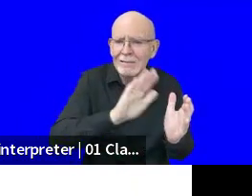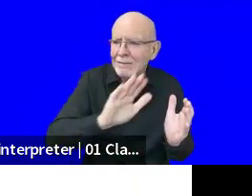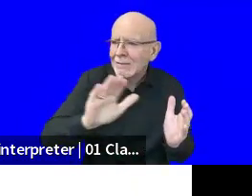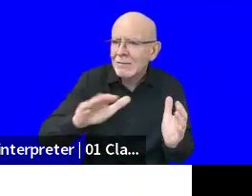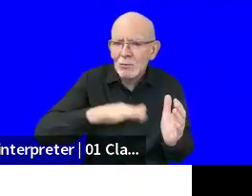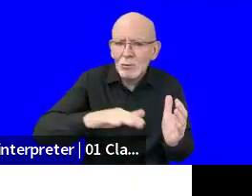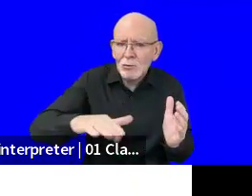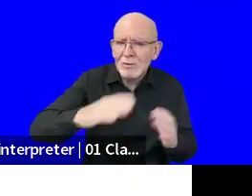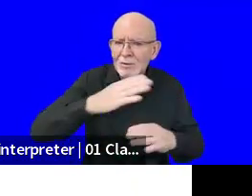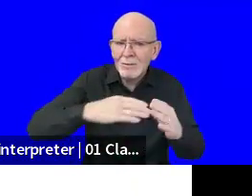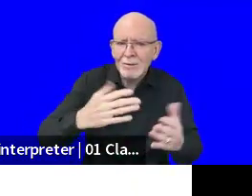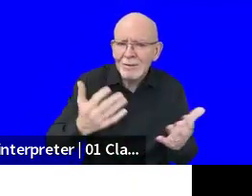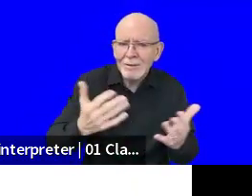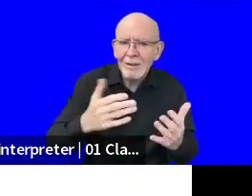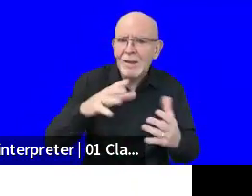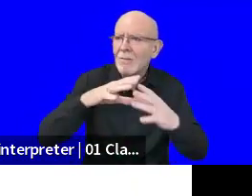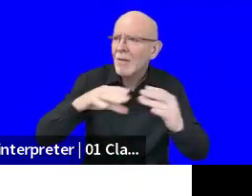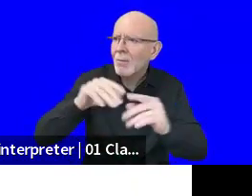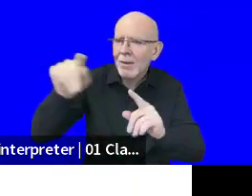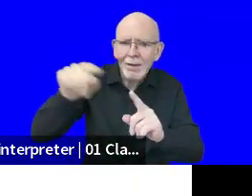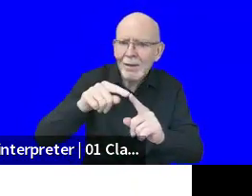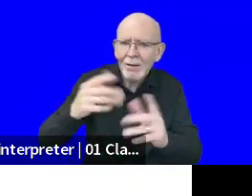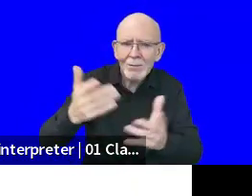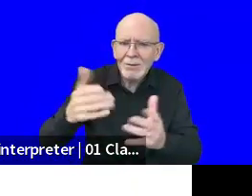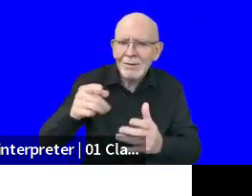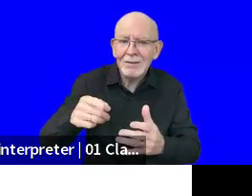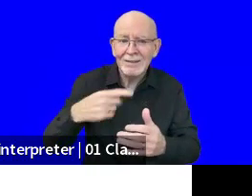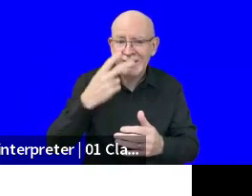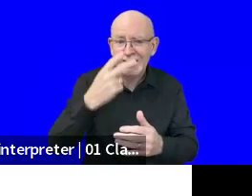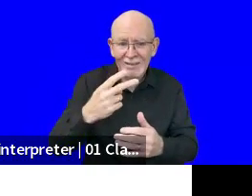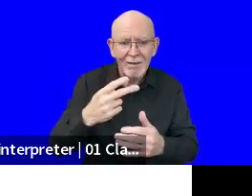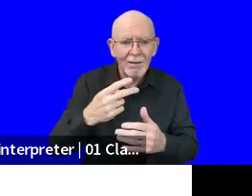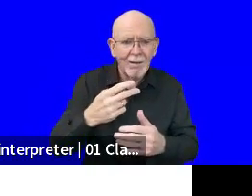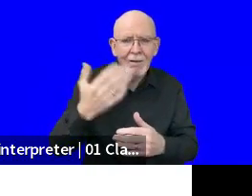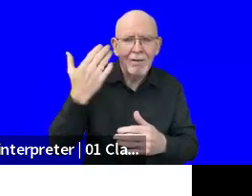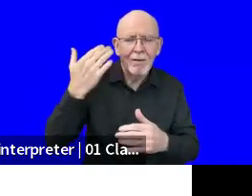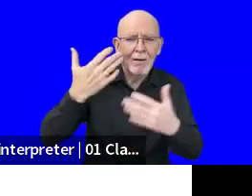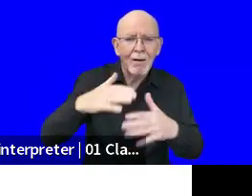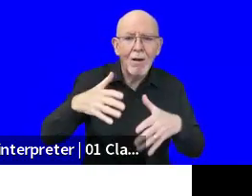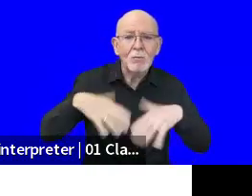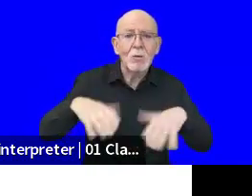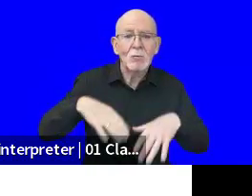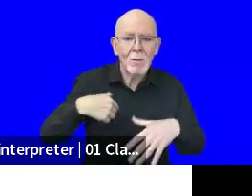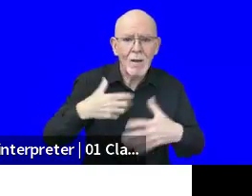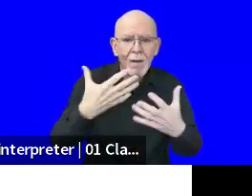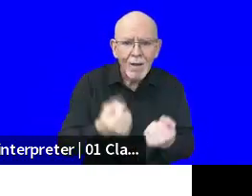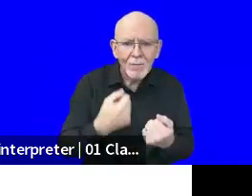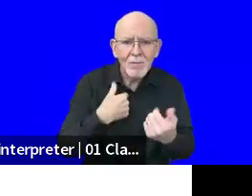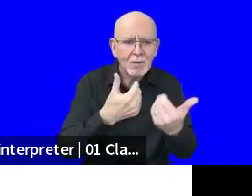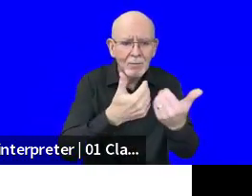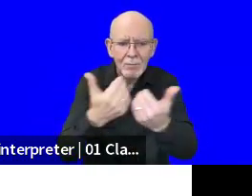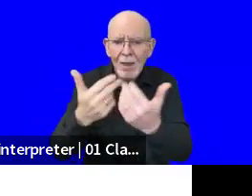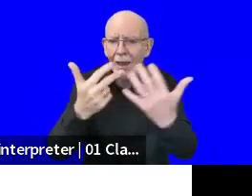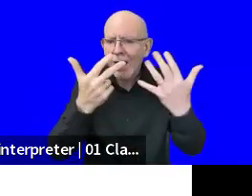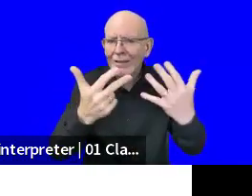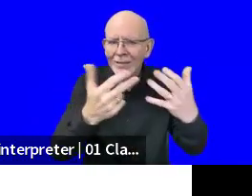differentiated 8 groups of disabilities, and we have analyzed the needs of each disability group